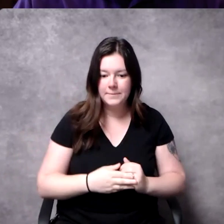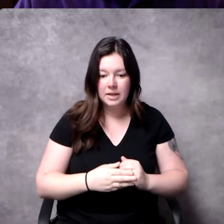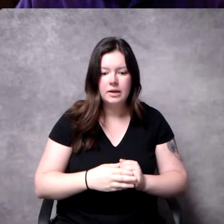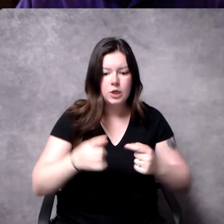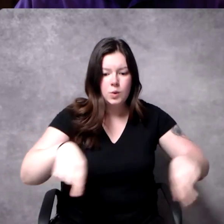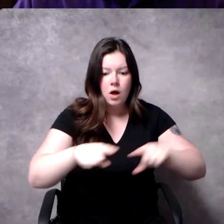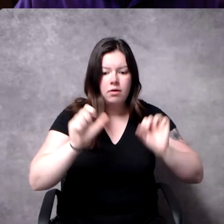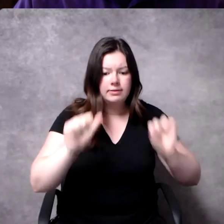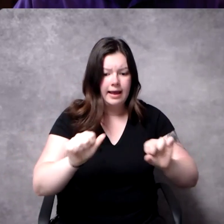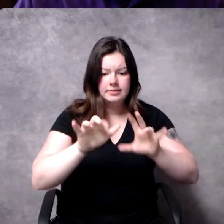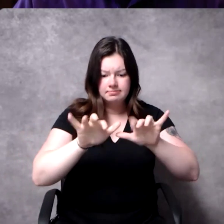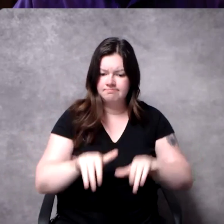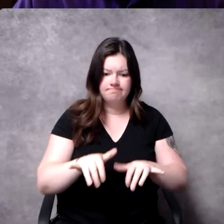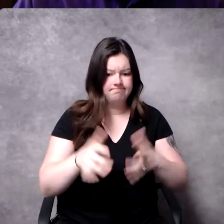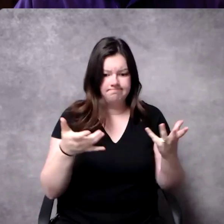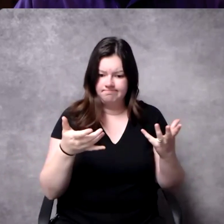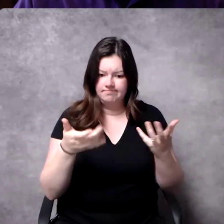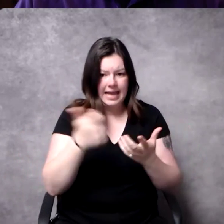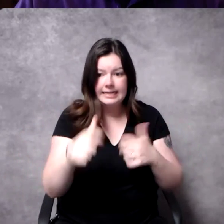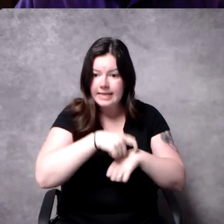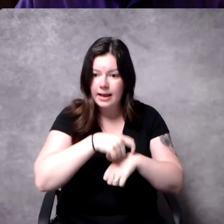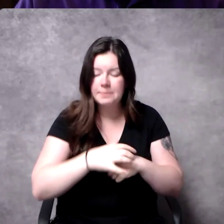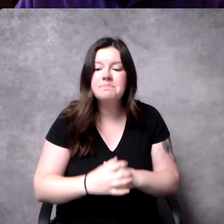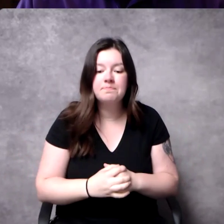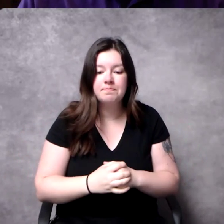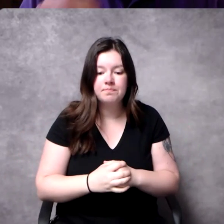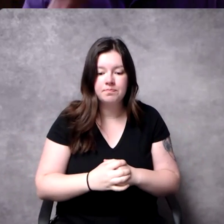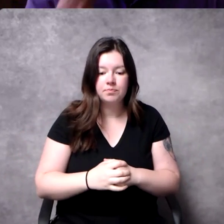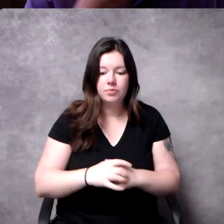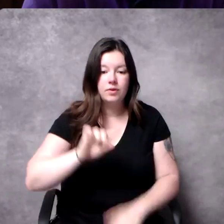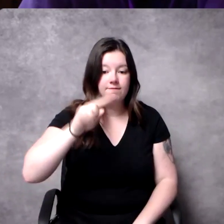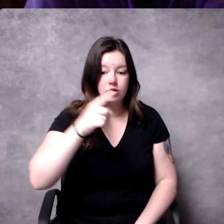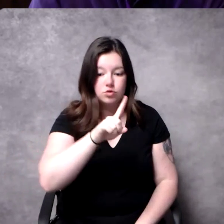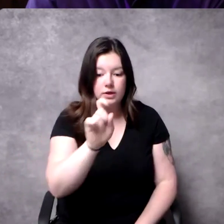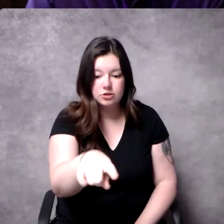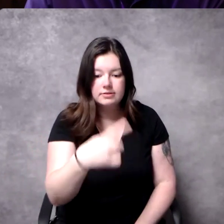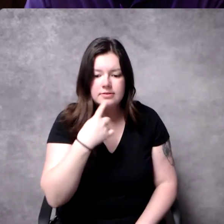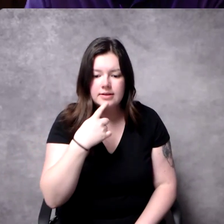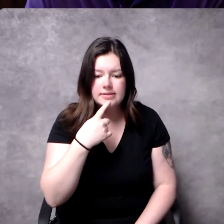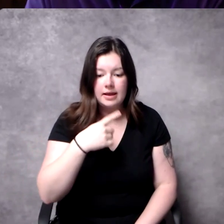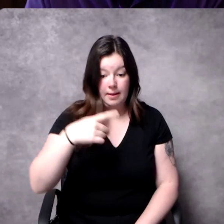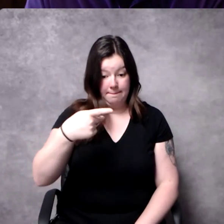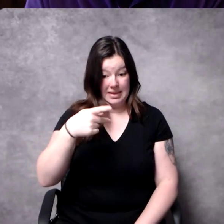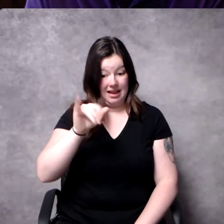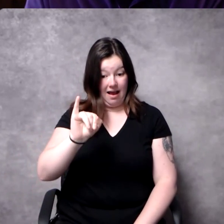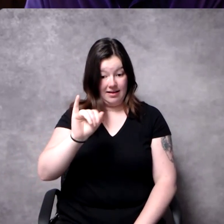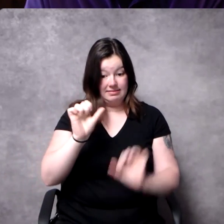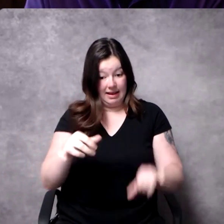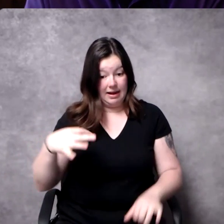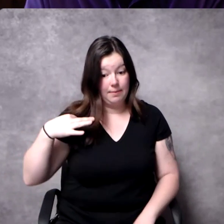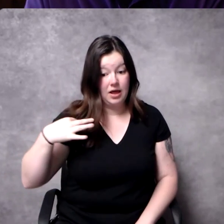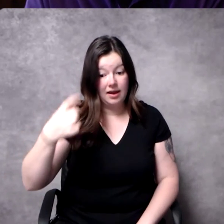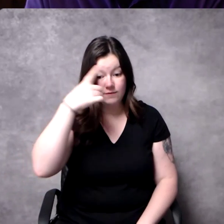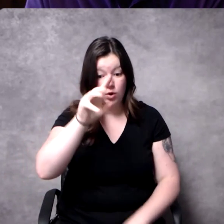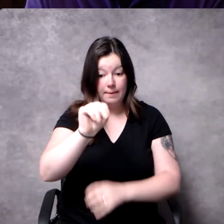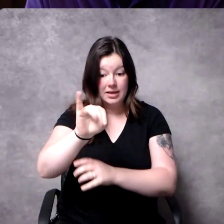more as we go through these. First question says, are PIs eligible to apply for MIRA ESI